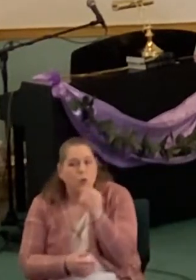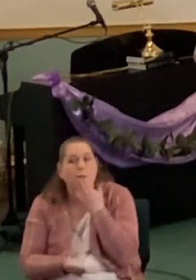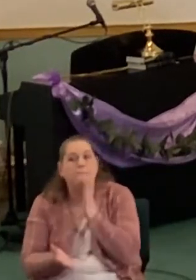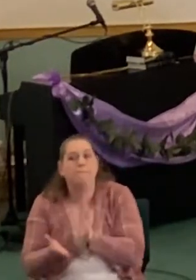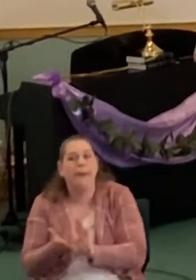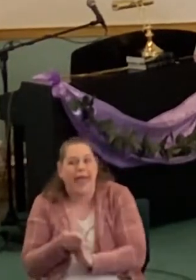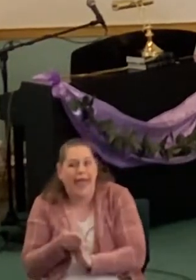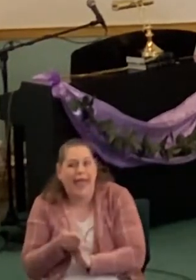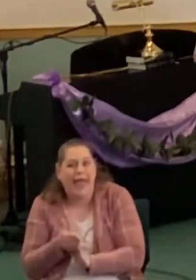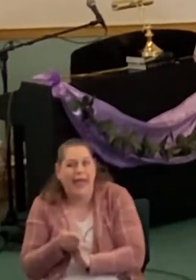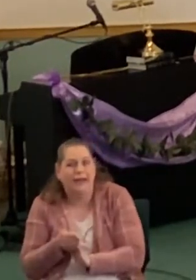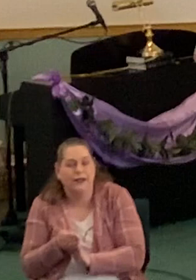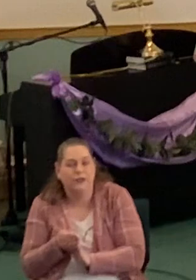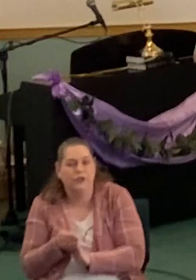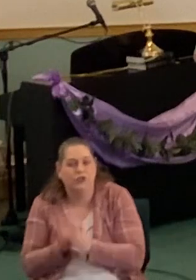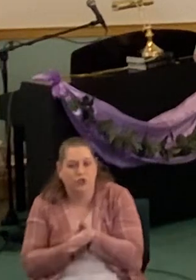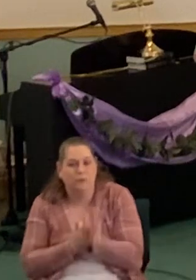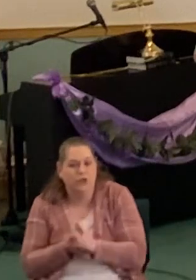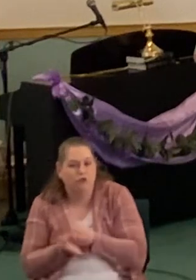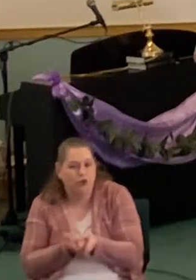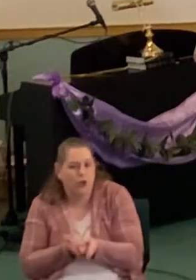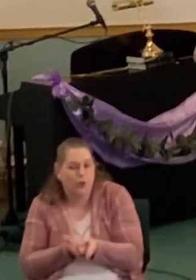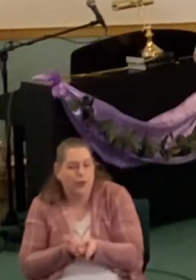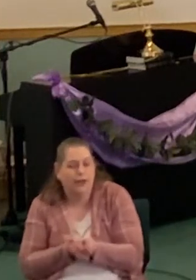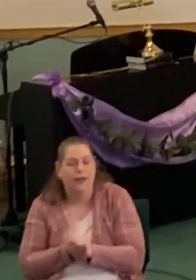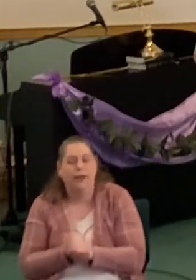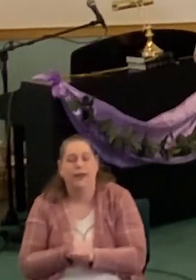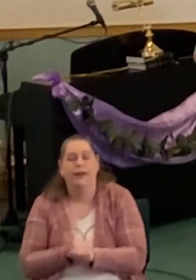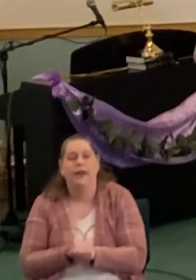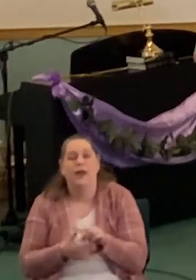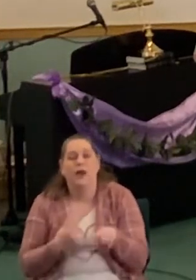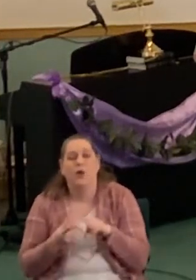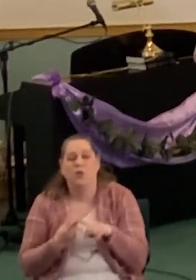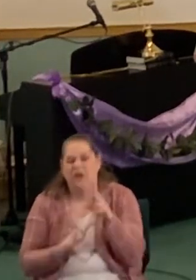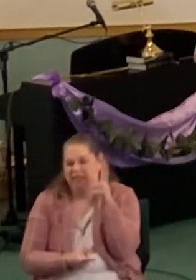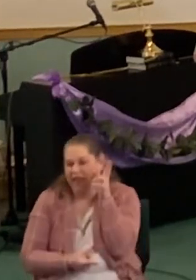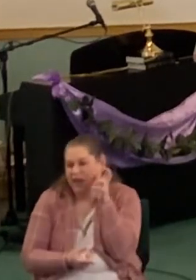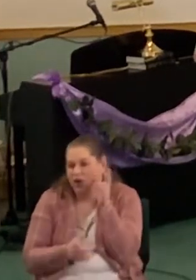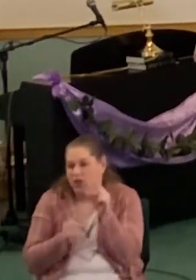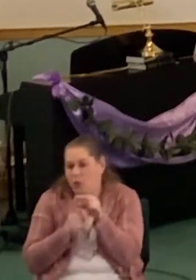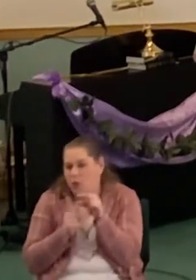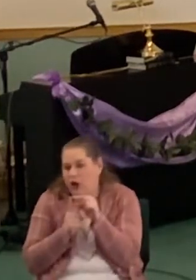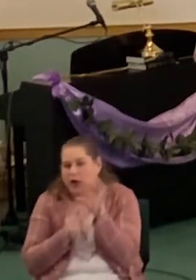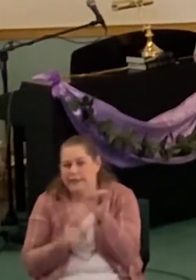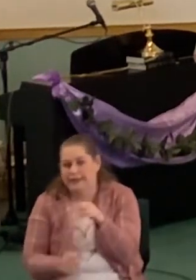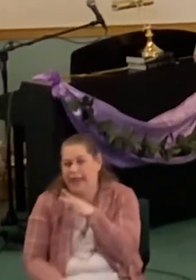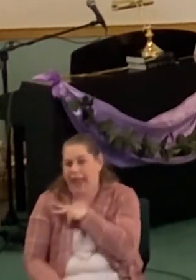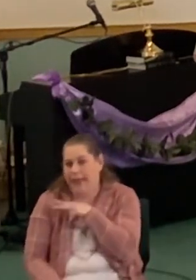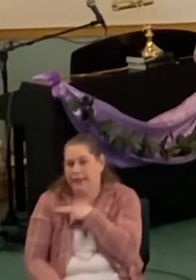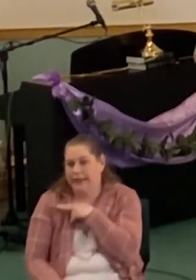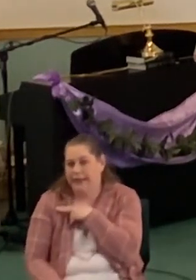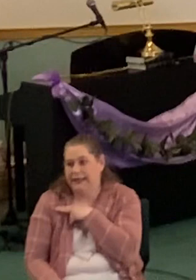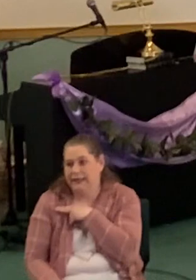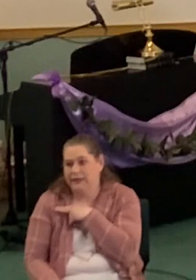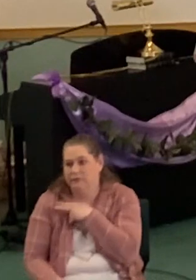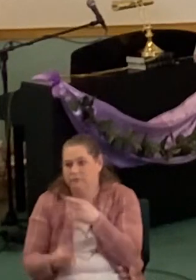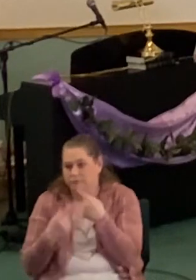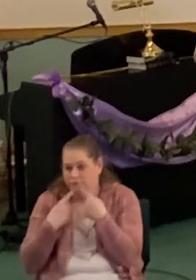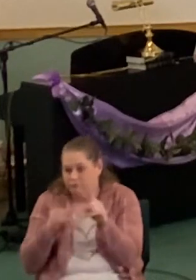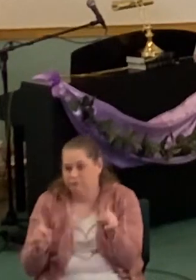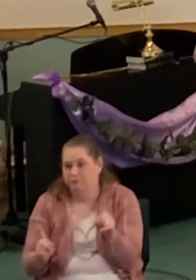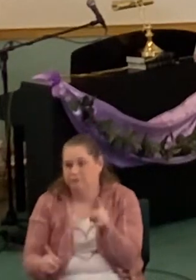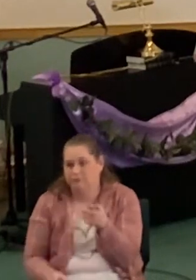believe to be true. When they heard the words that Habakkuk reveals to them that Jen just read for us